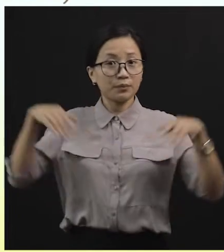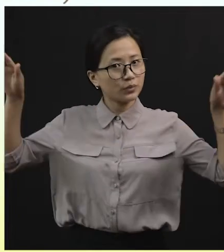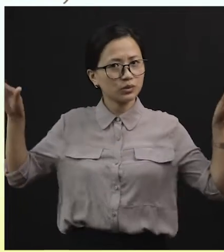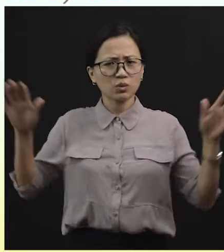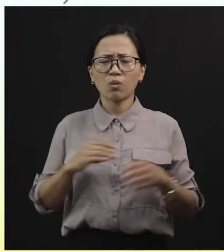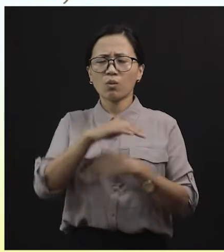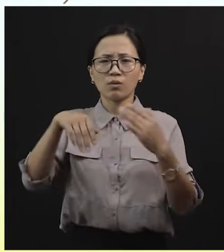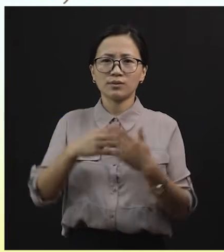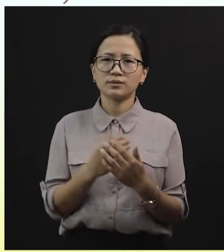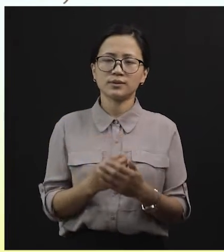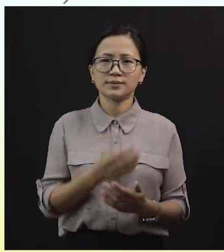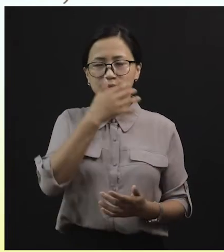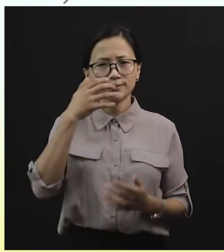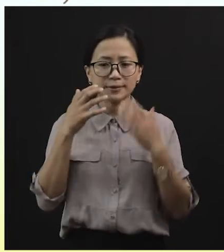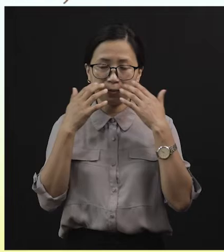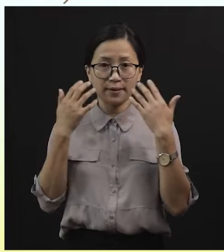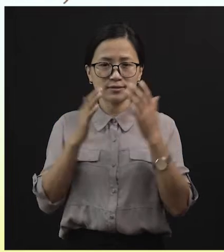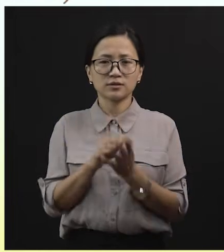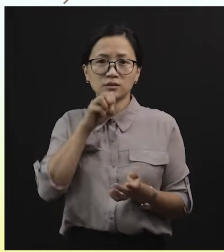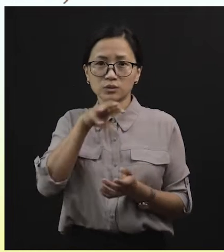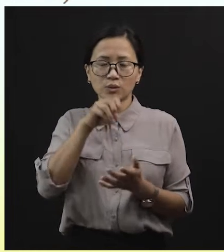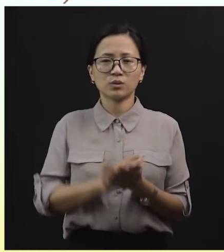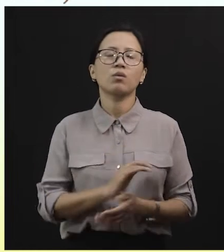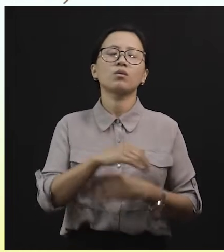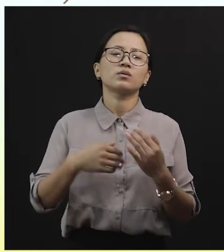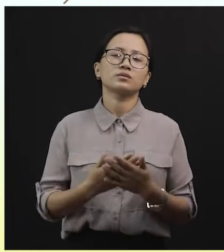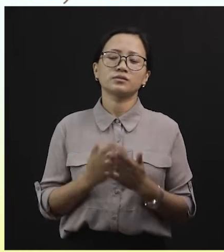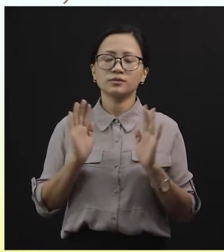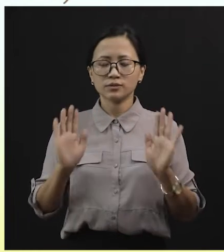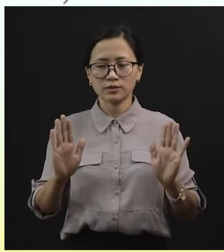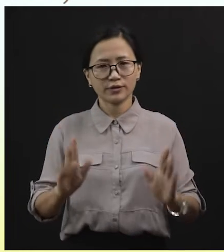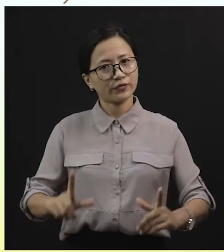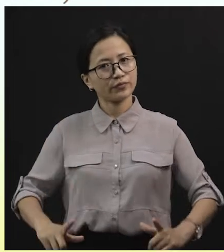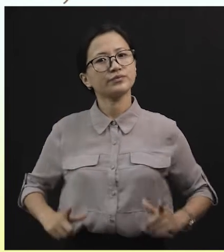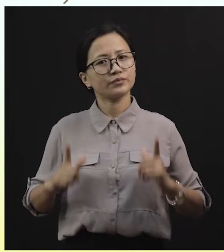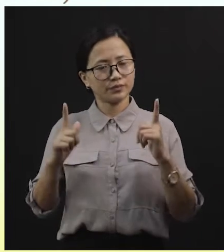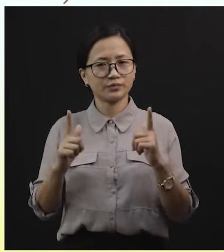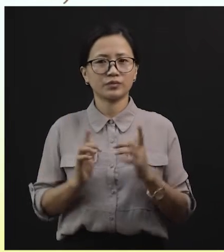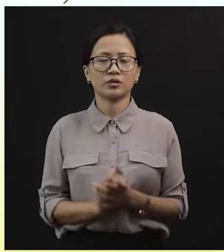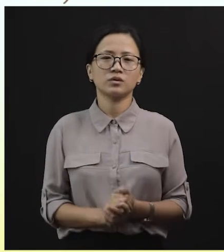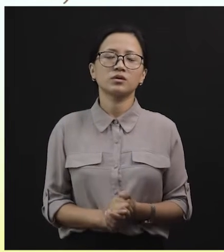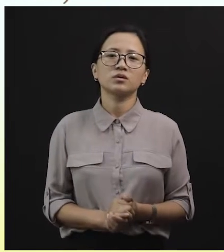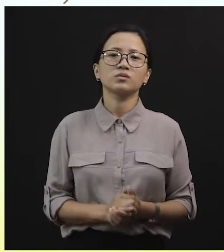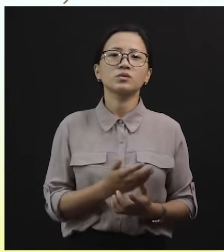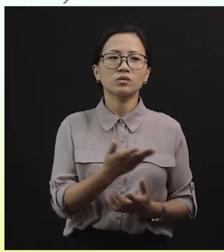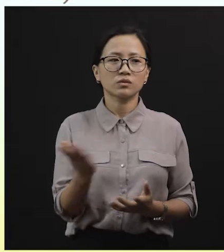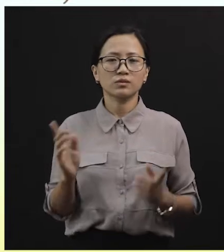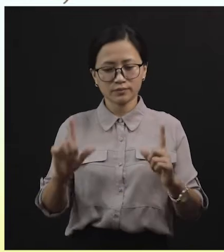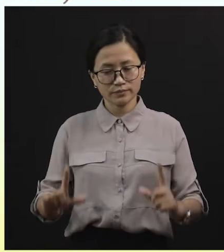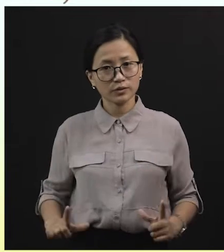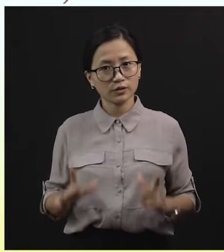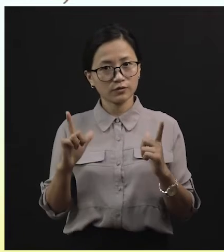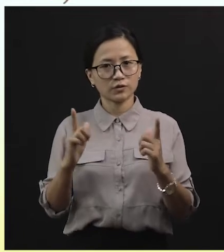they also walk around, right? Because they have life. So those are known as